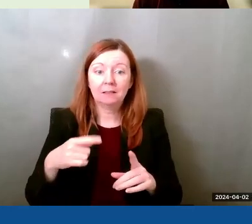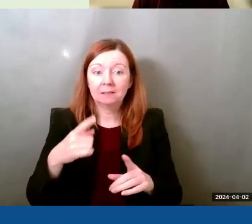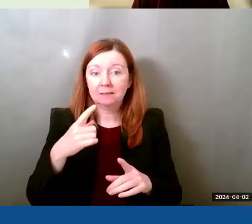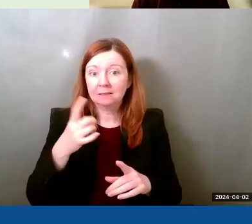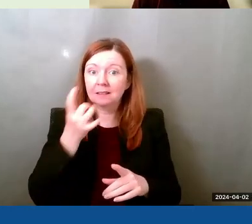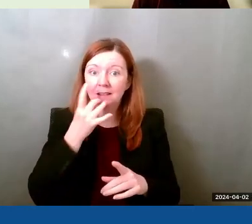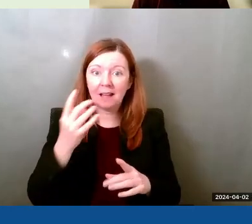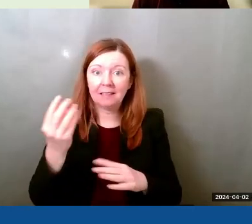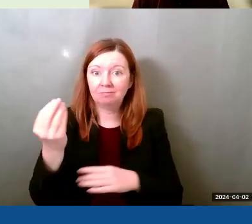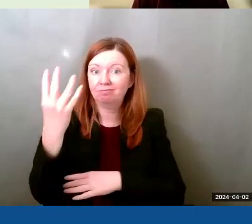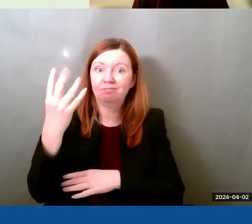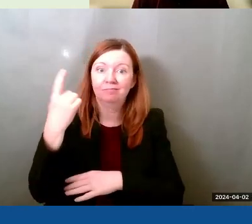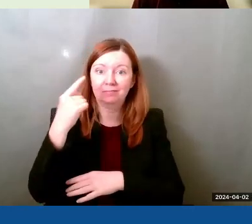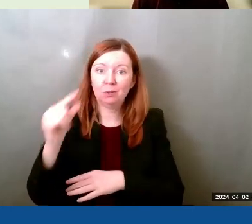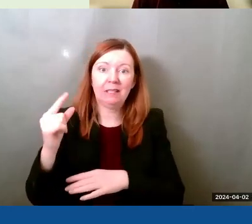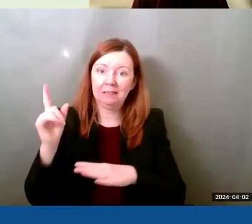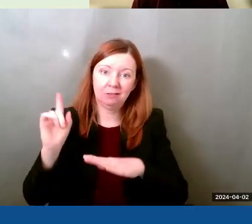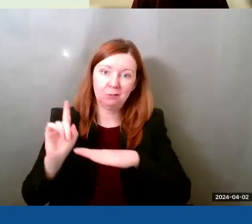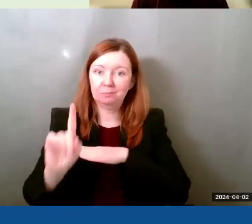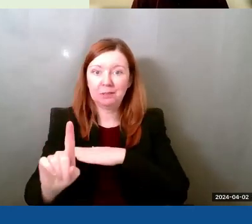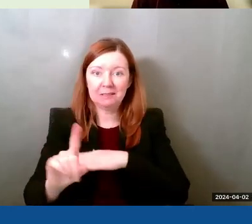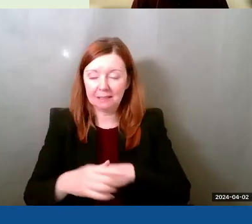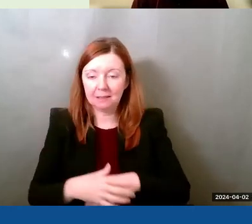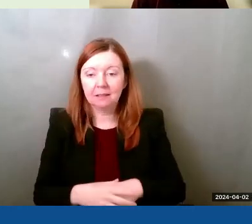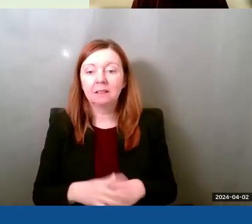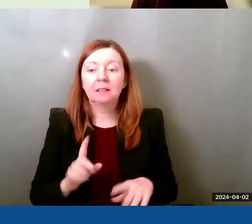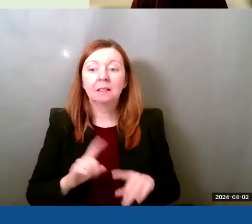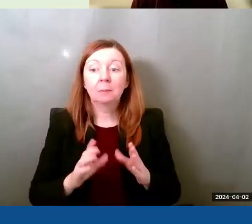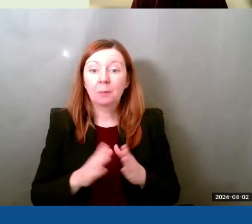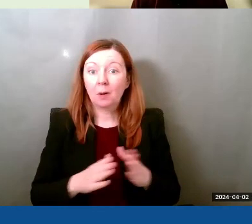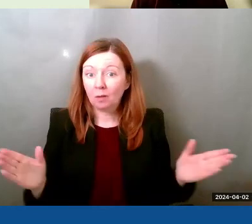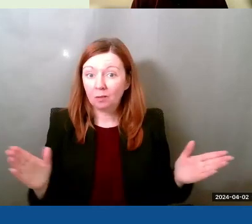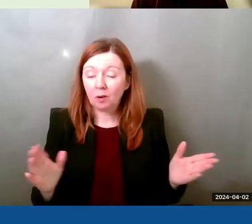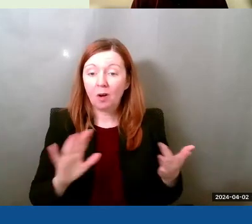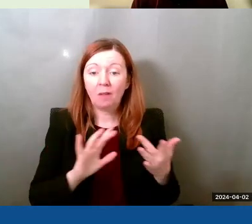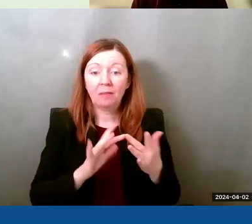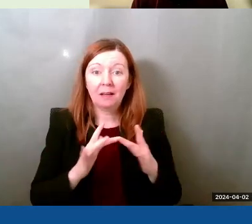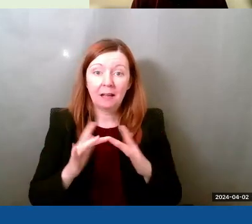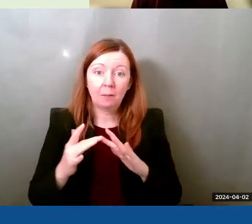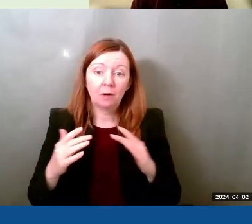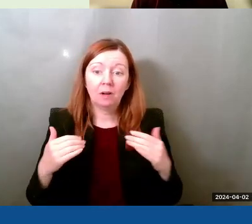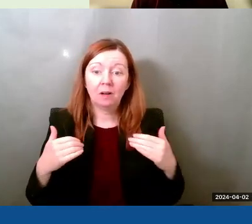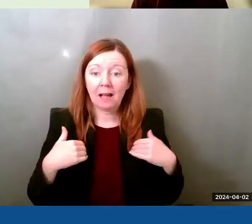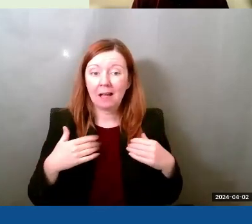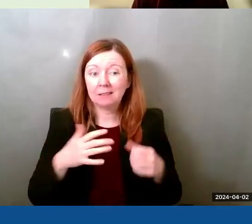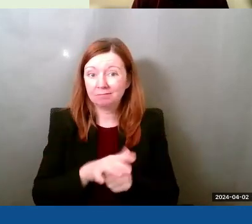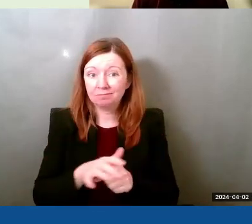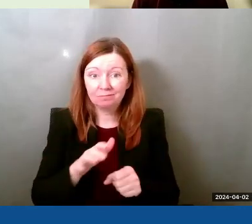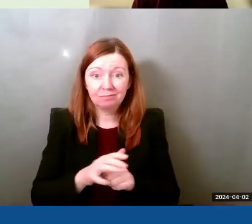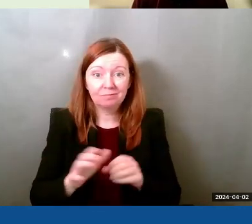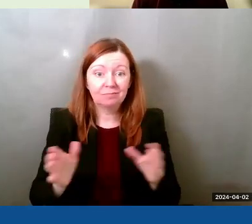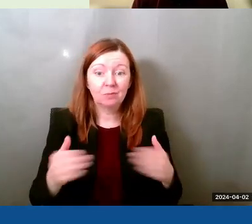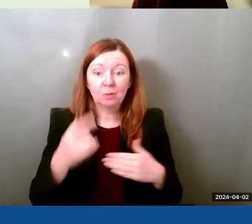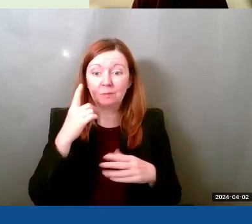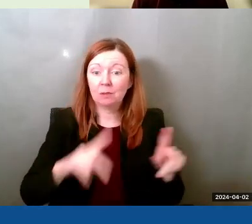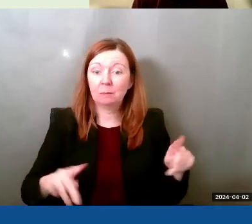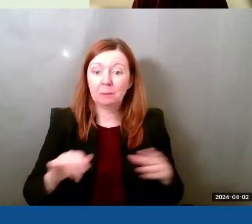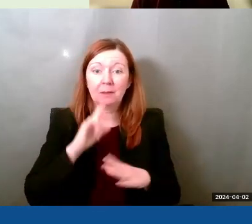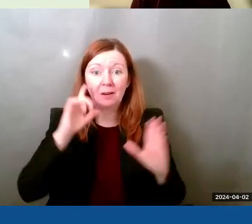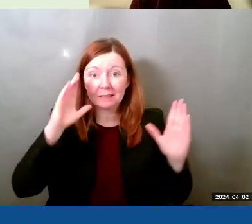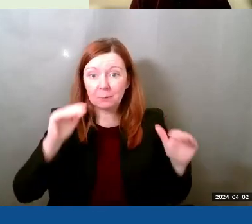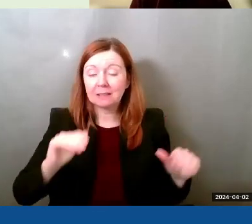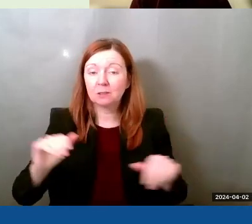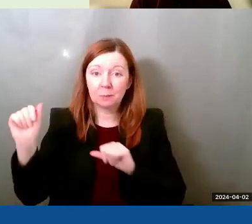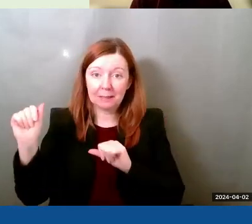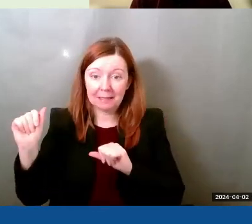for them to proceed. But overall, the network has sufficient room for the people that are expected to be